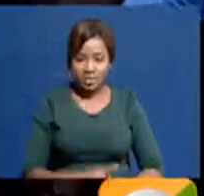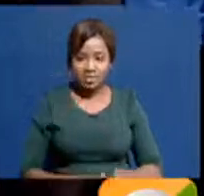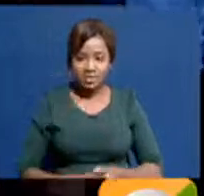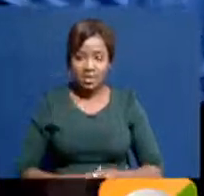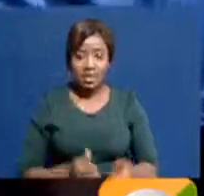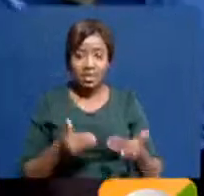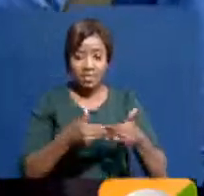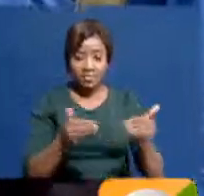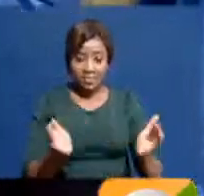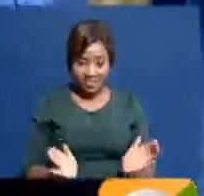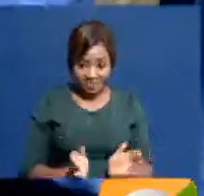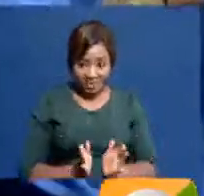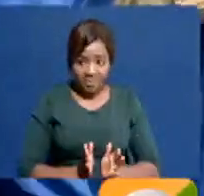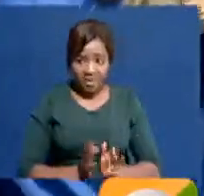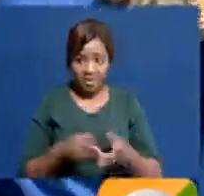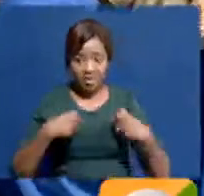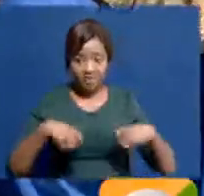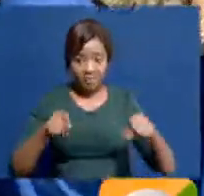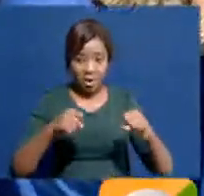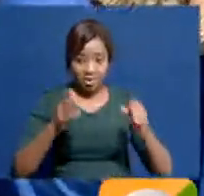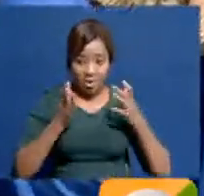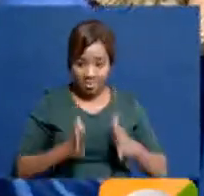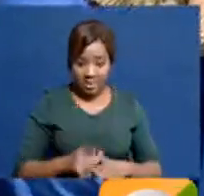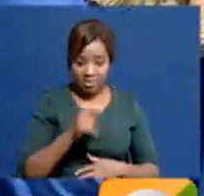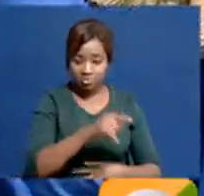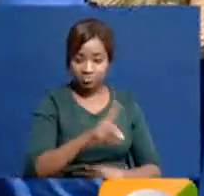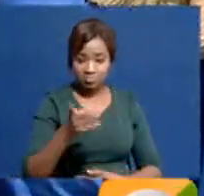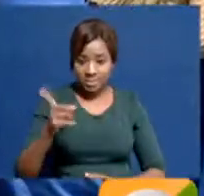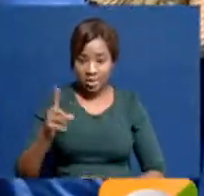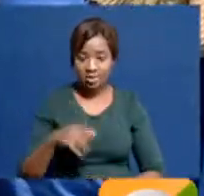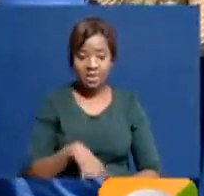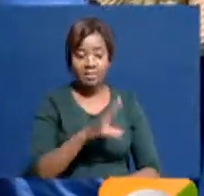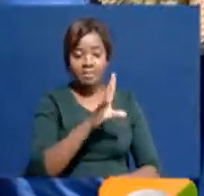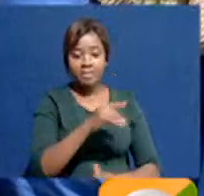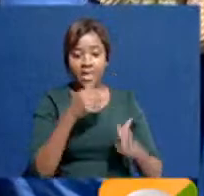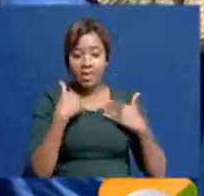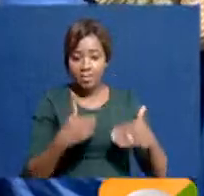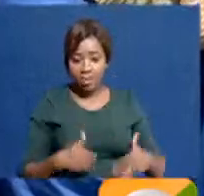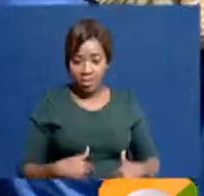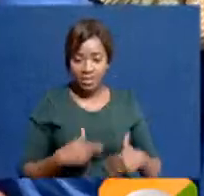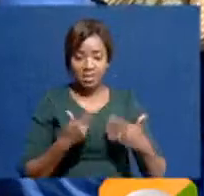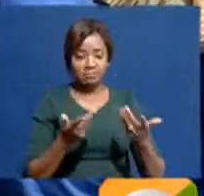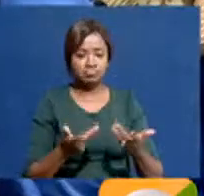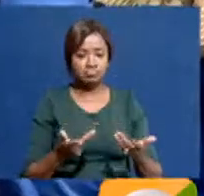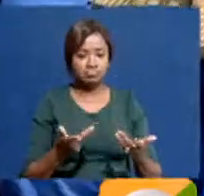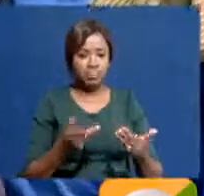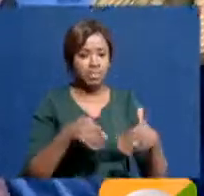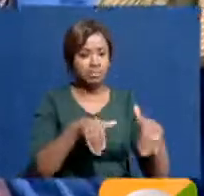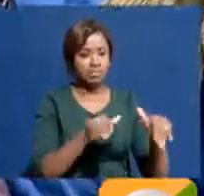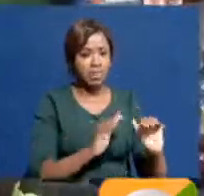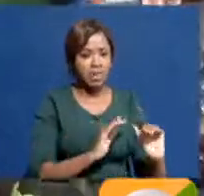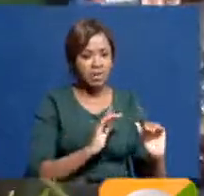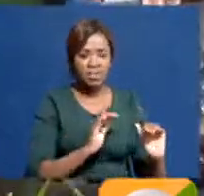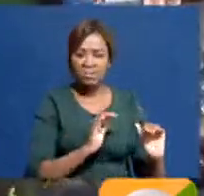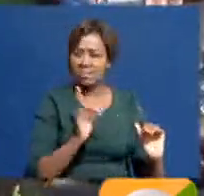Meshack Ondabu, a boda boda operator in Nairobi, picked a body and buried it, only for their son to